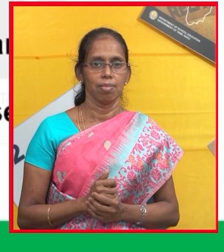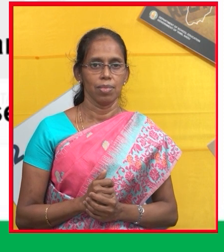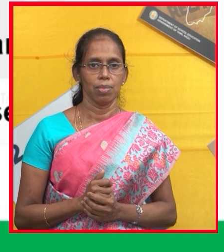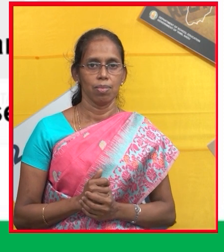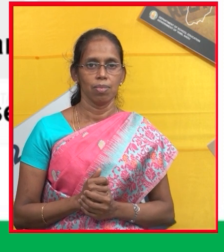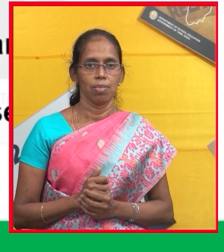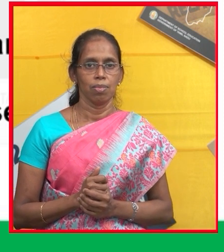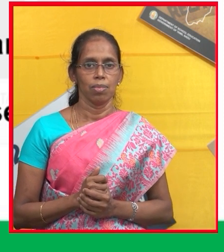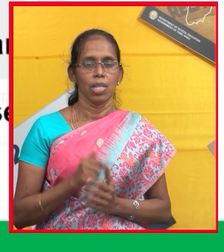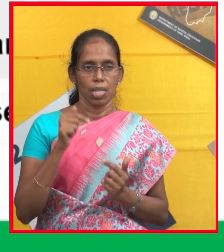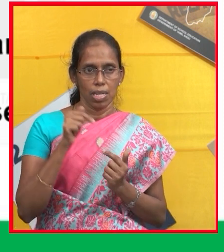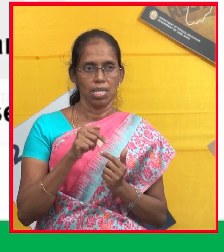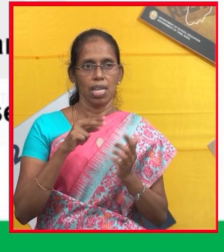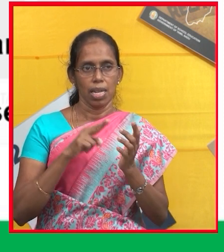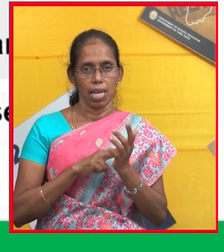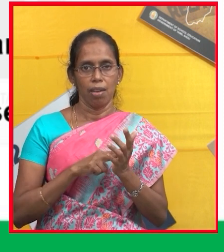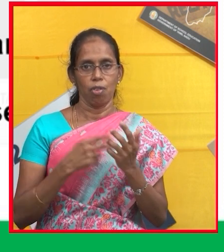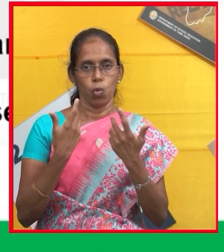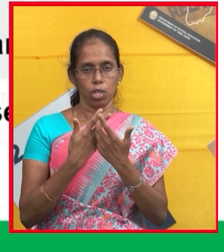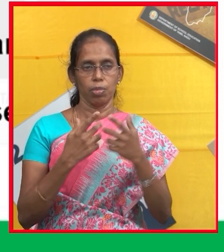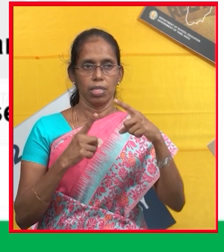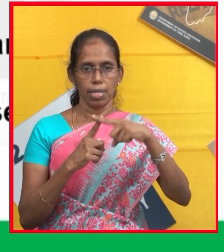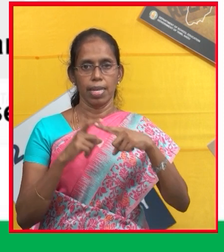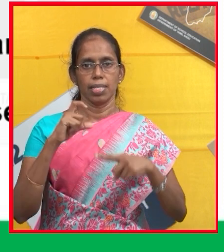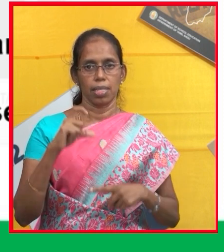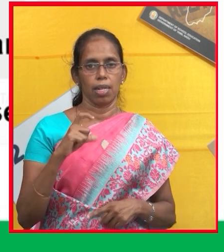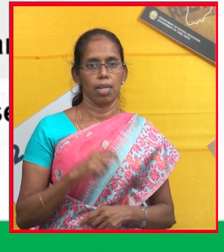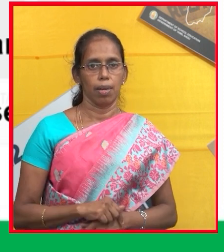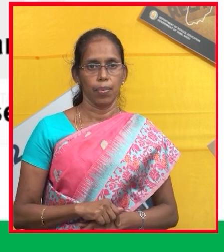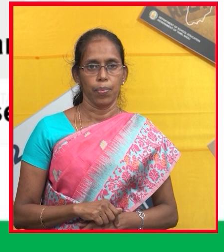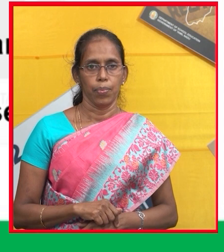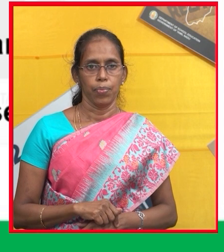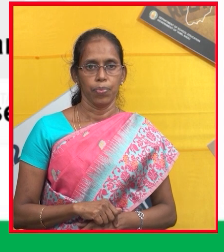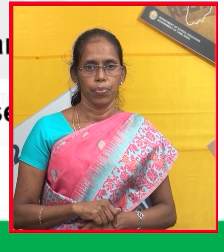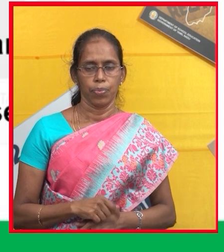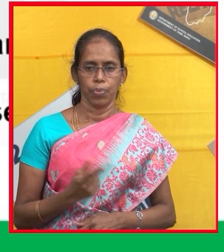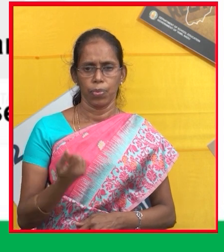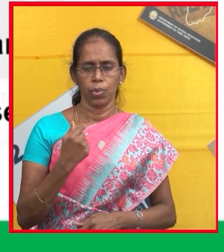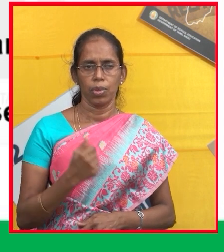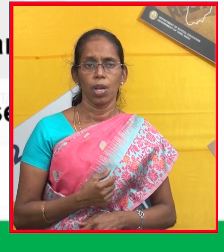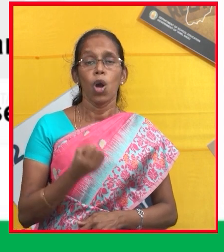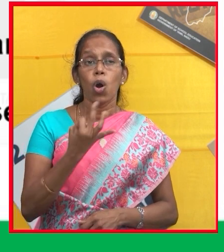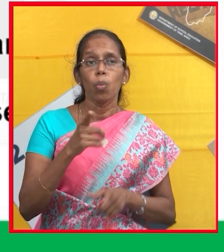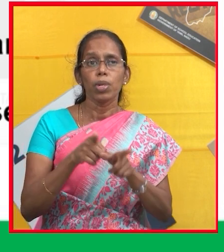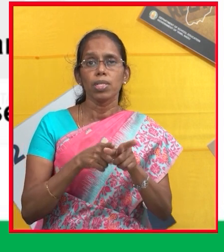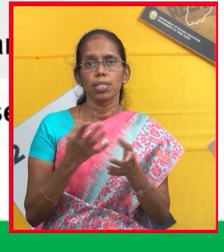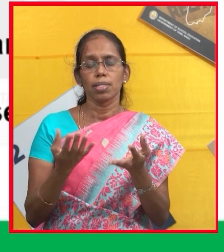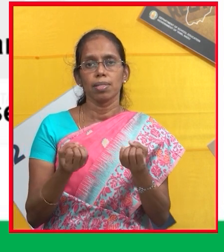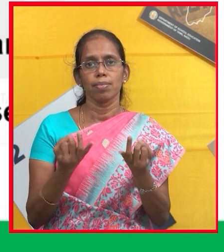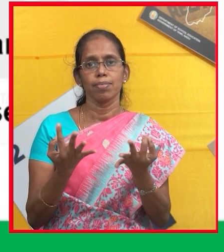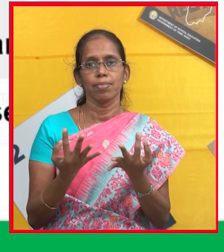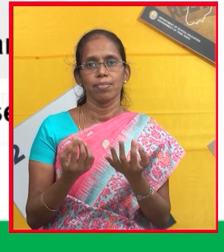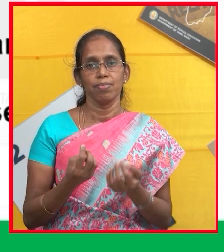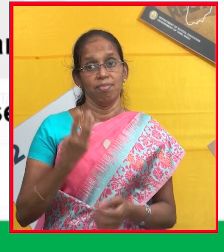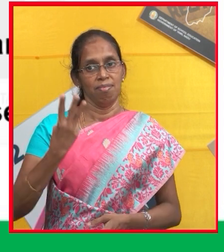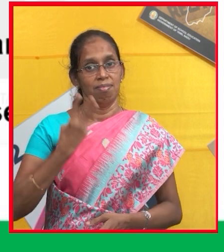Yes, it is Indian Naval Watermanship Training Centre. Can you tell me how many years did they are trying to